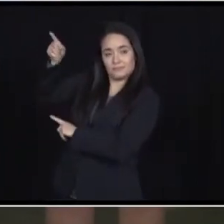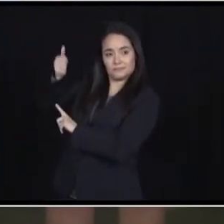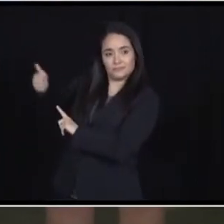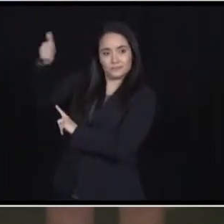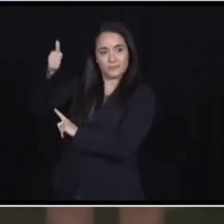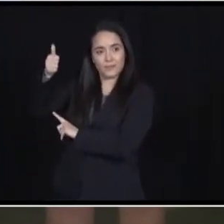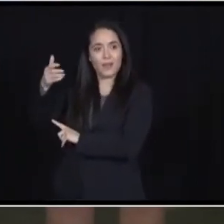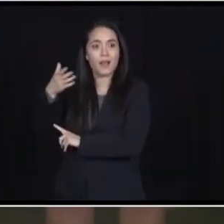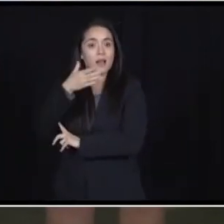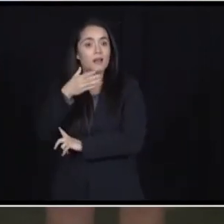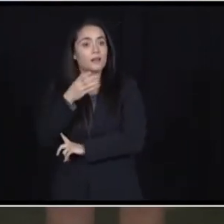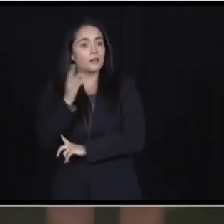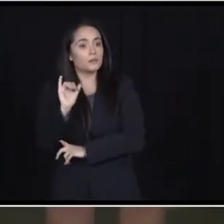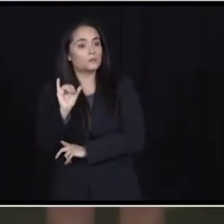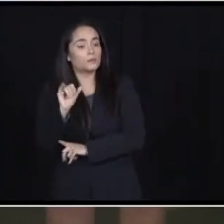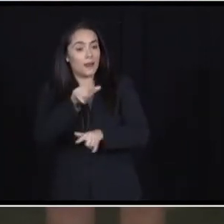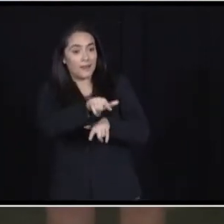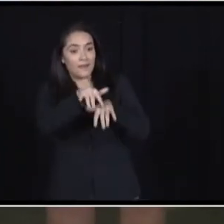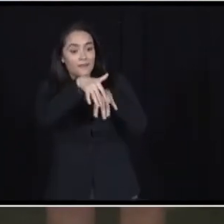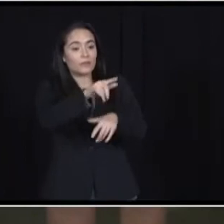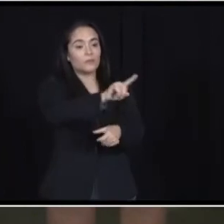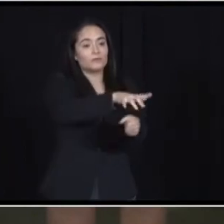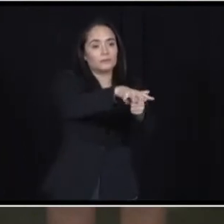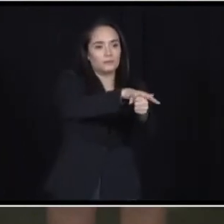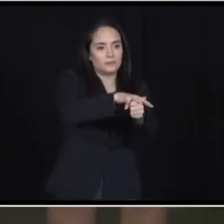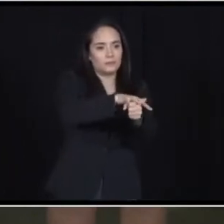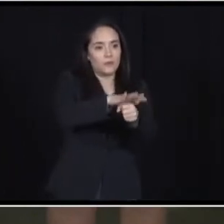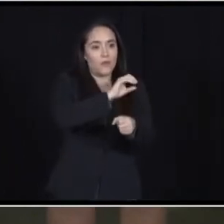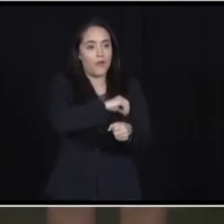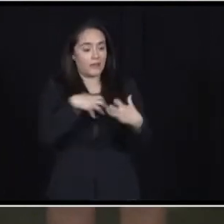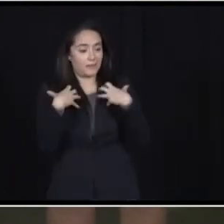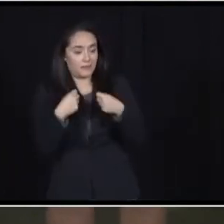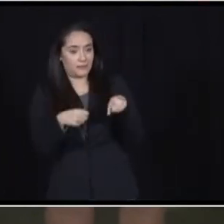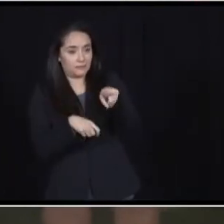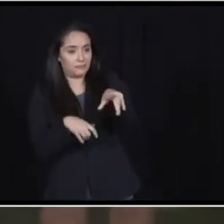public officer of health is saying as well. I'll pass it over to